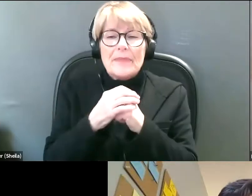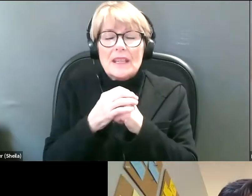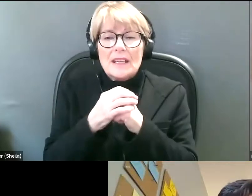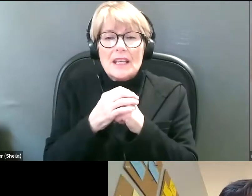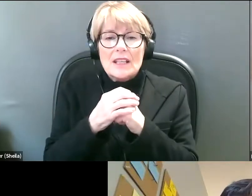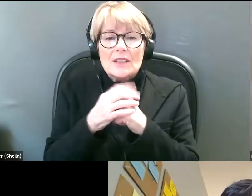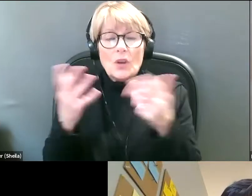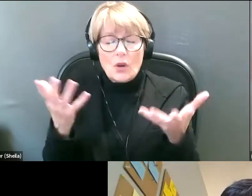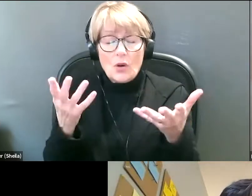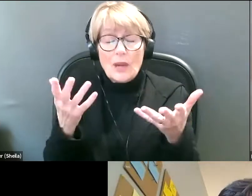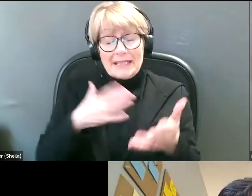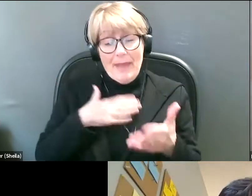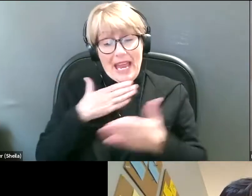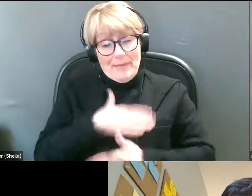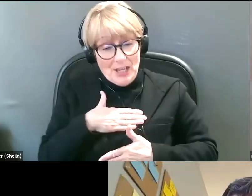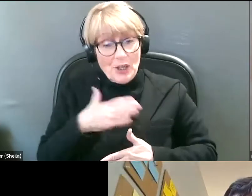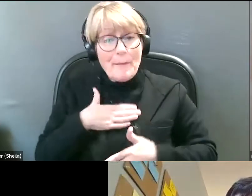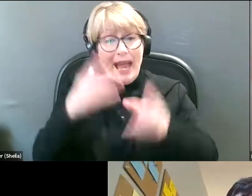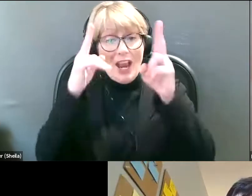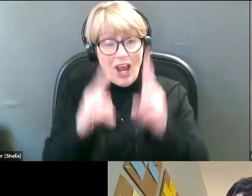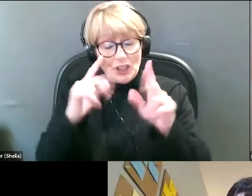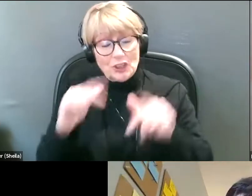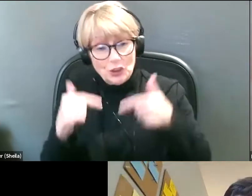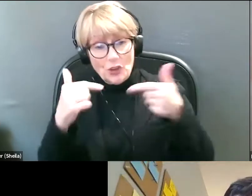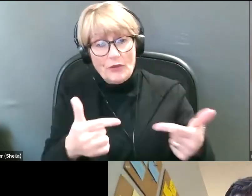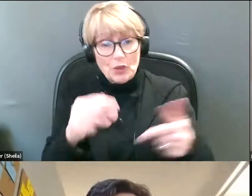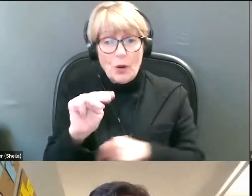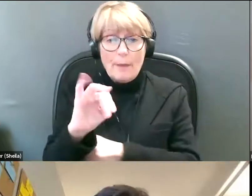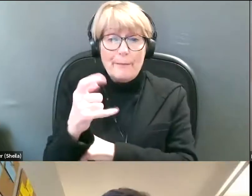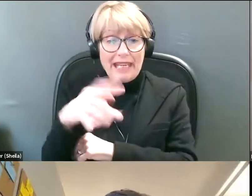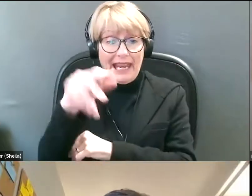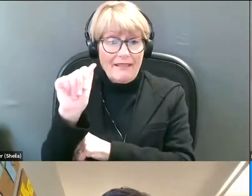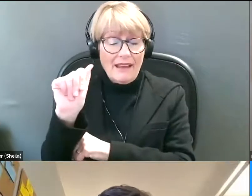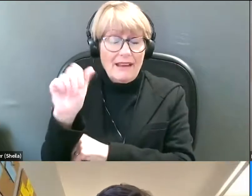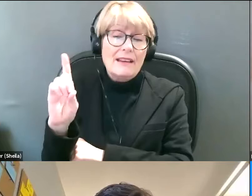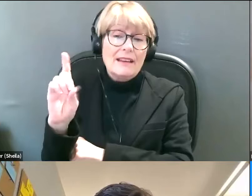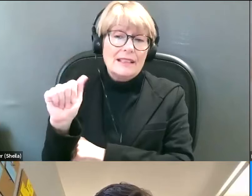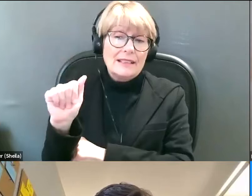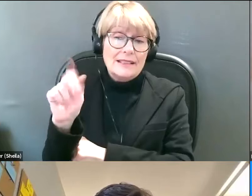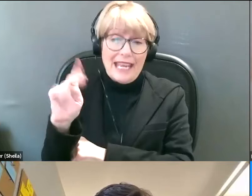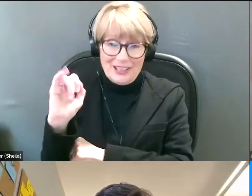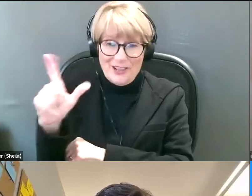said, it is both my pleasure and my honor to turn it over to Michaela Daniel.